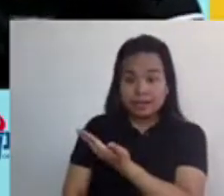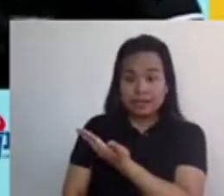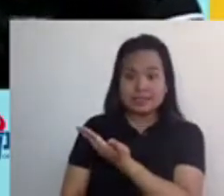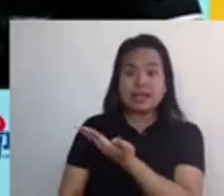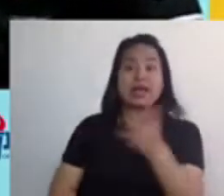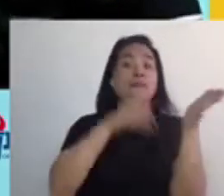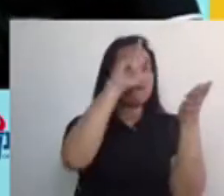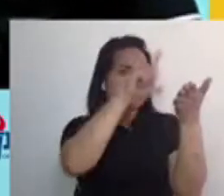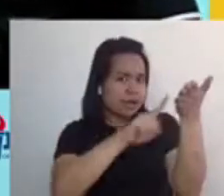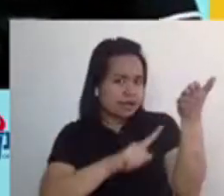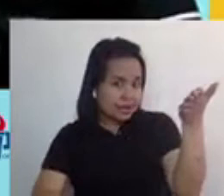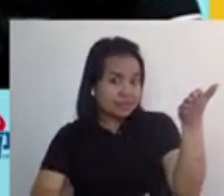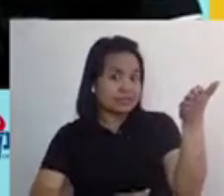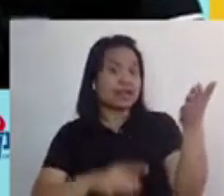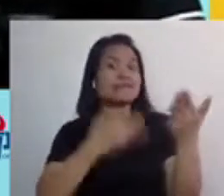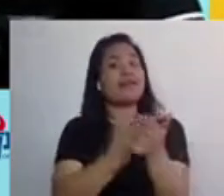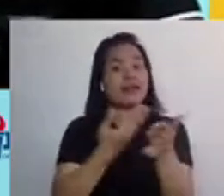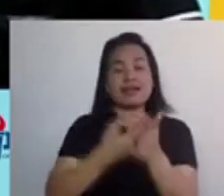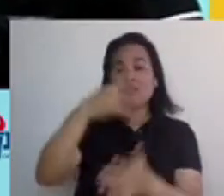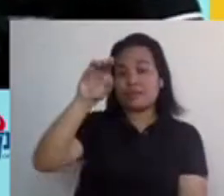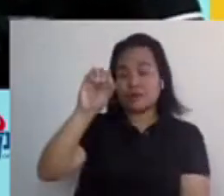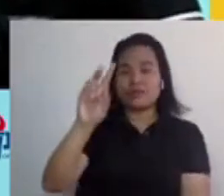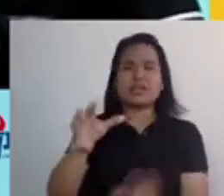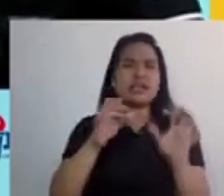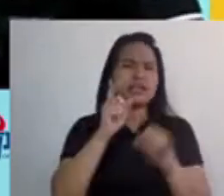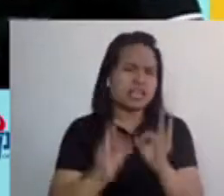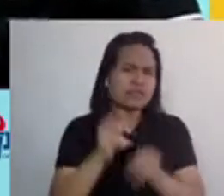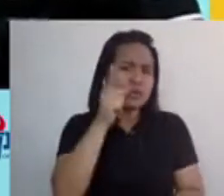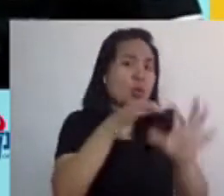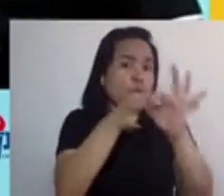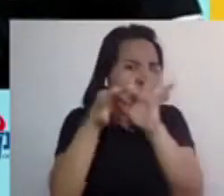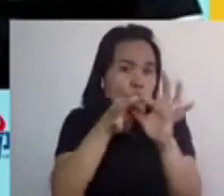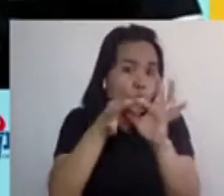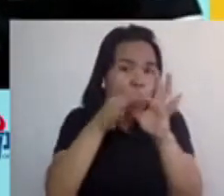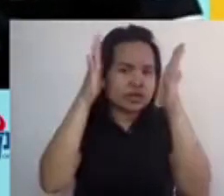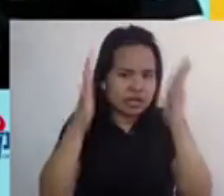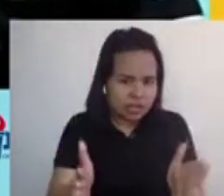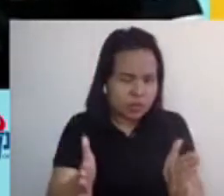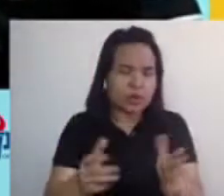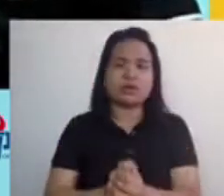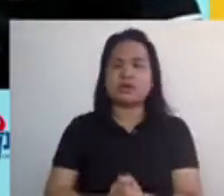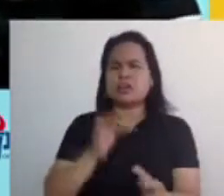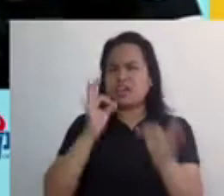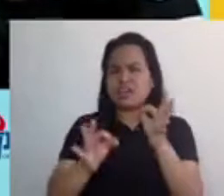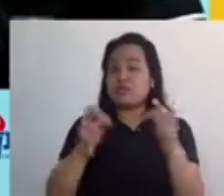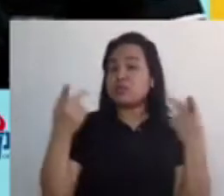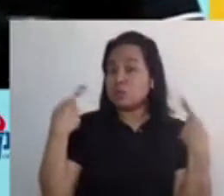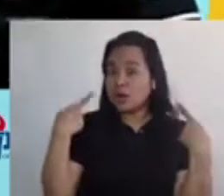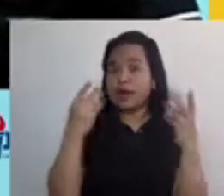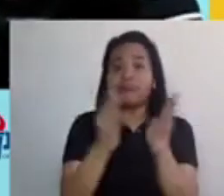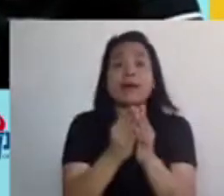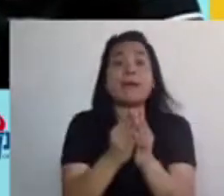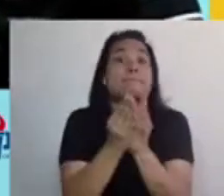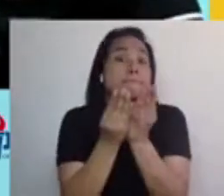a coordinator or chairperson, if you were part or offered a book or contributed to a book or journal, if you